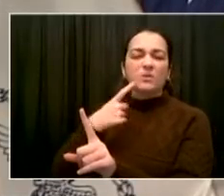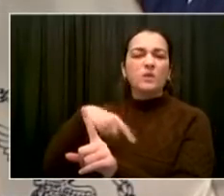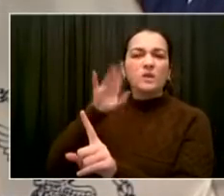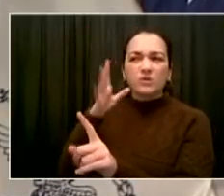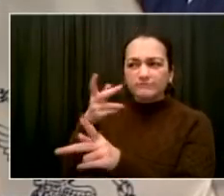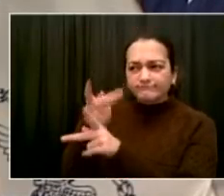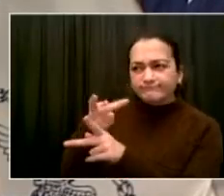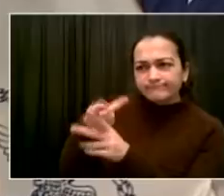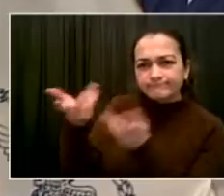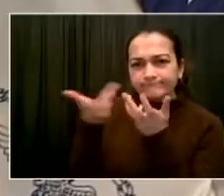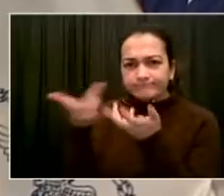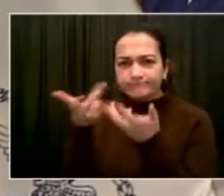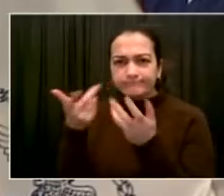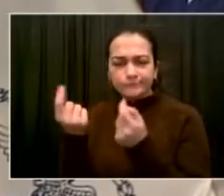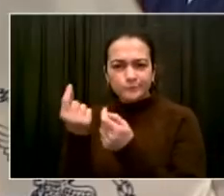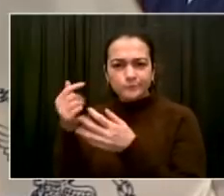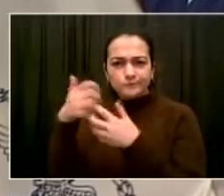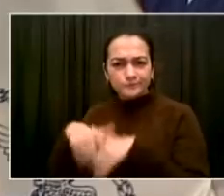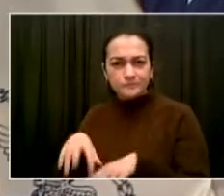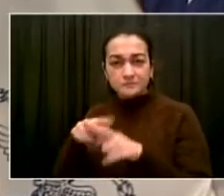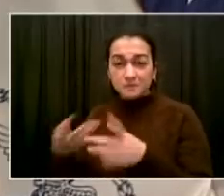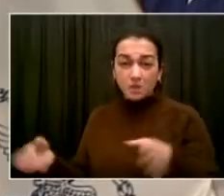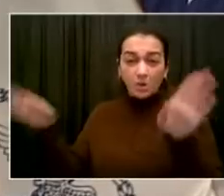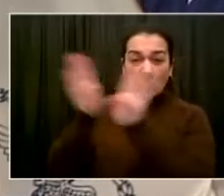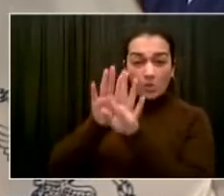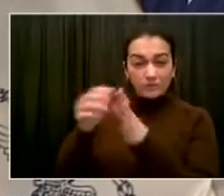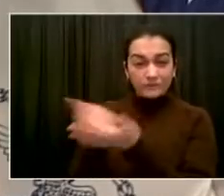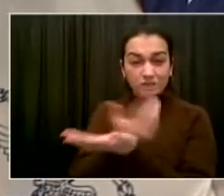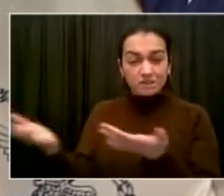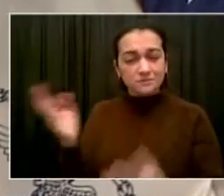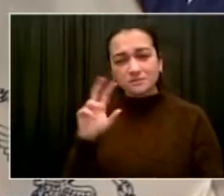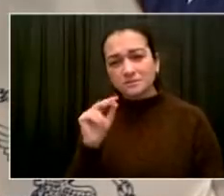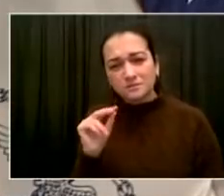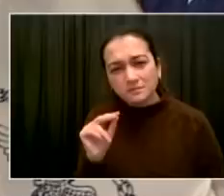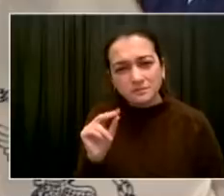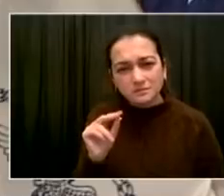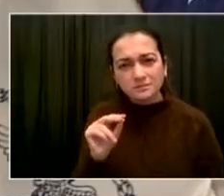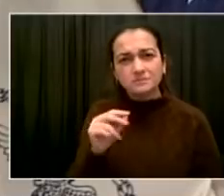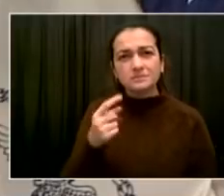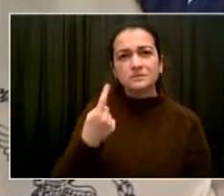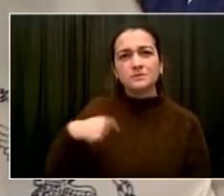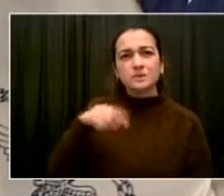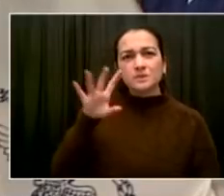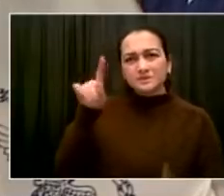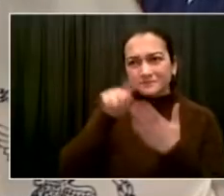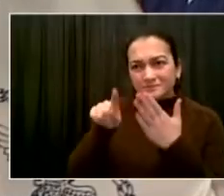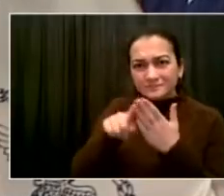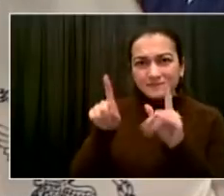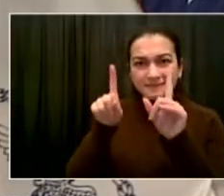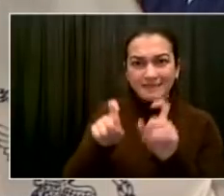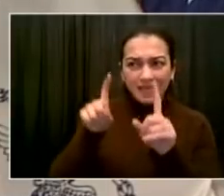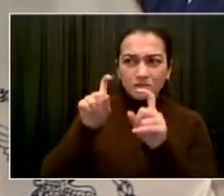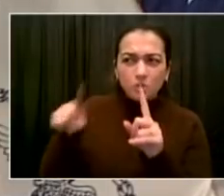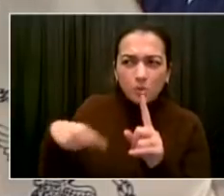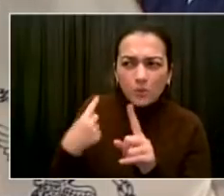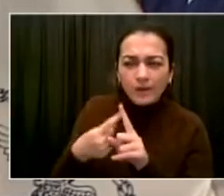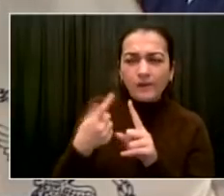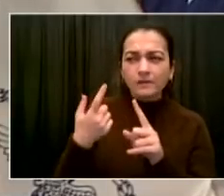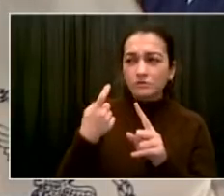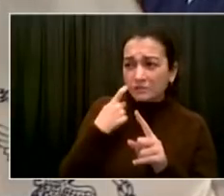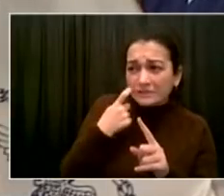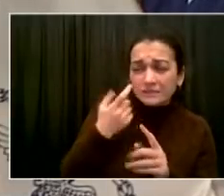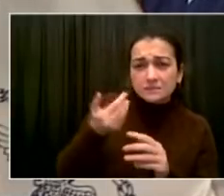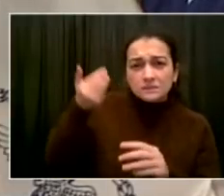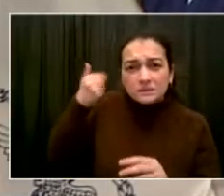about how to protect themselves and how offices should use all the health and safety measures we put in from the beginning, which have worked very,